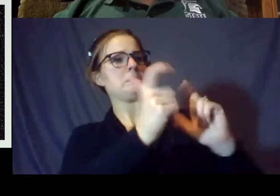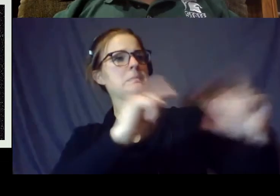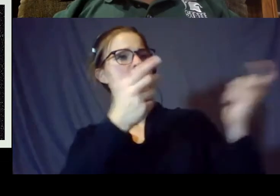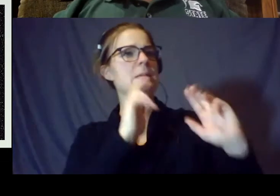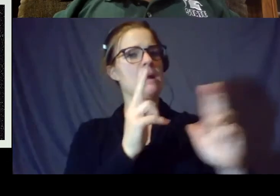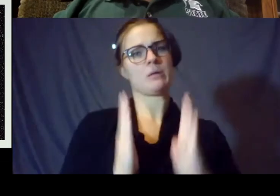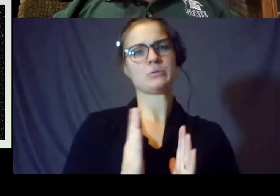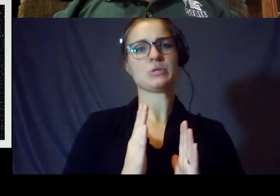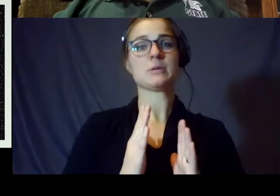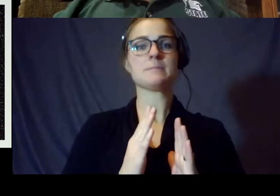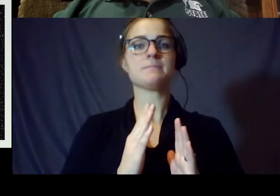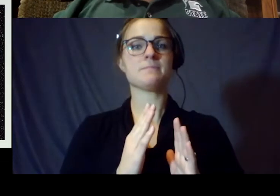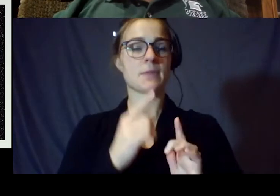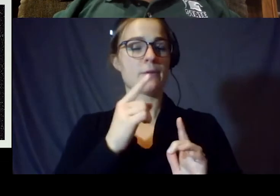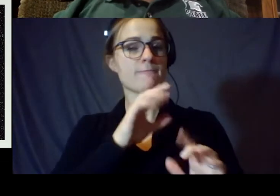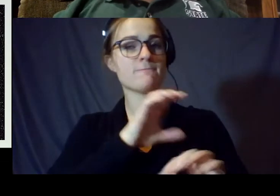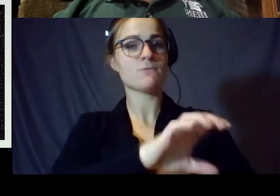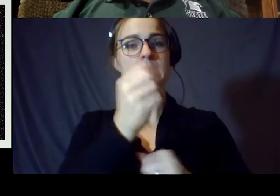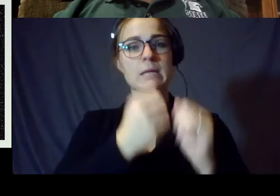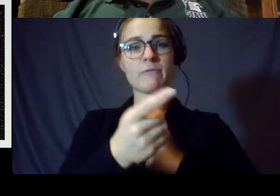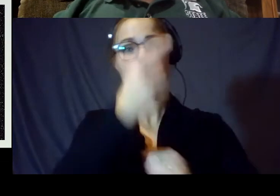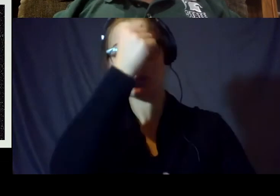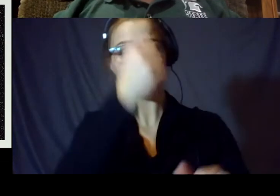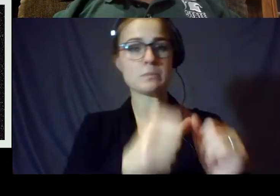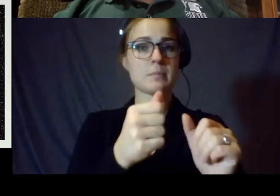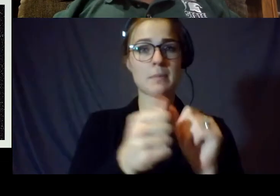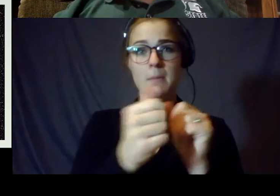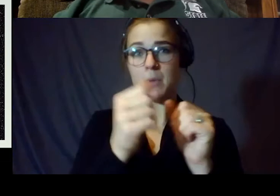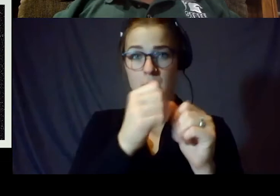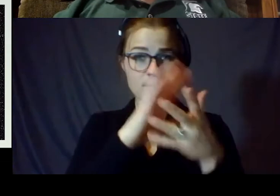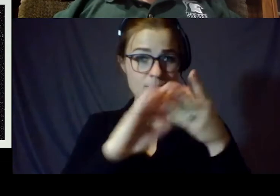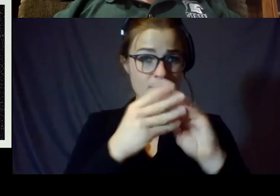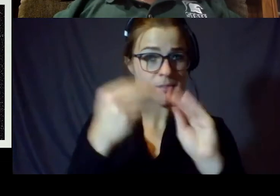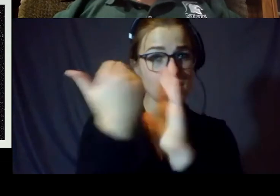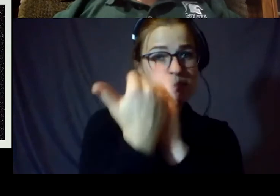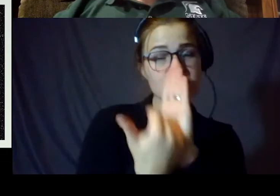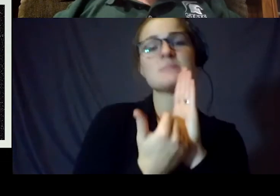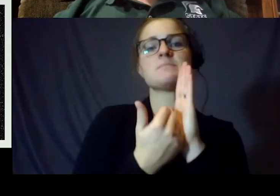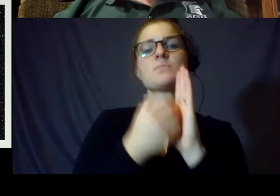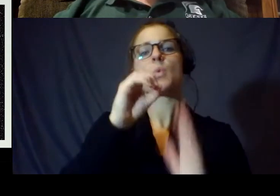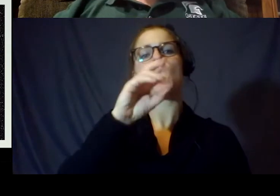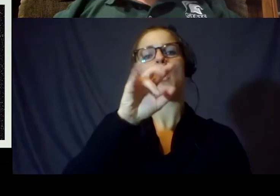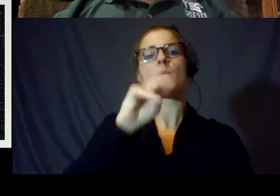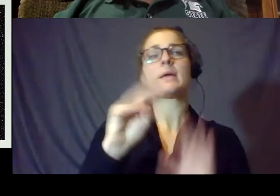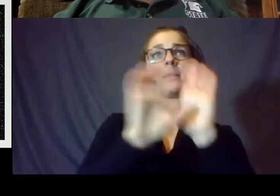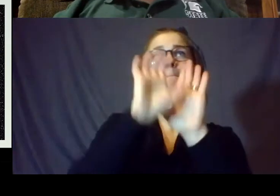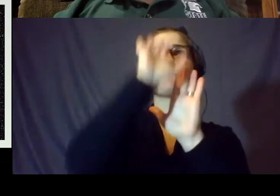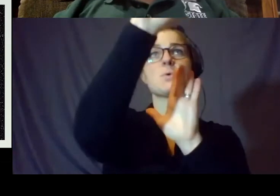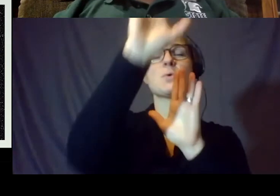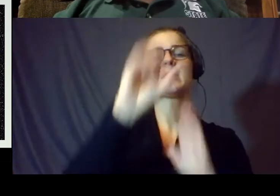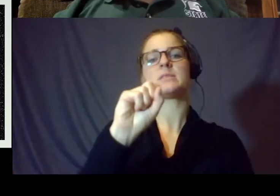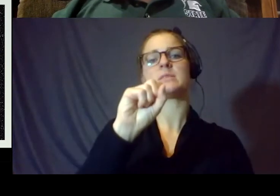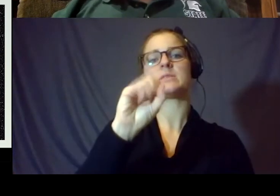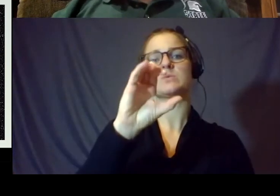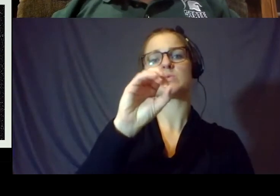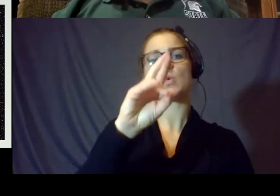lesson, both Orion and the scorpion were put in the sky, but Orion was put high in the winter sky, and the